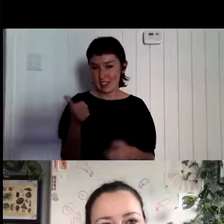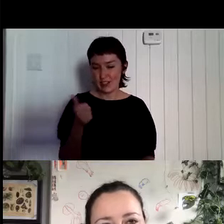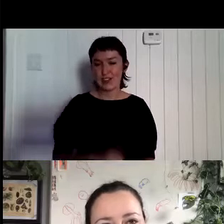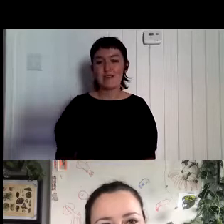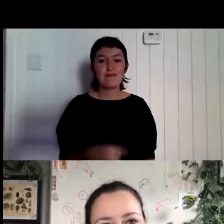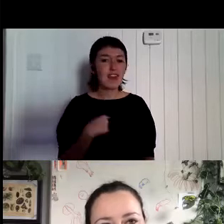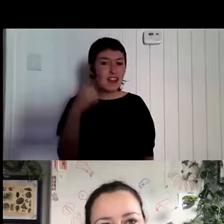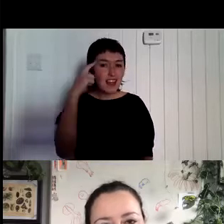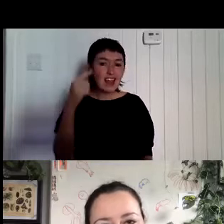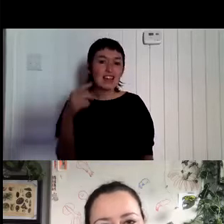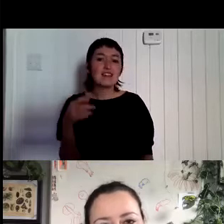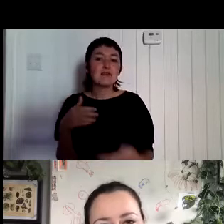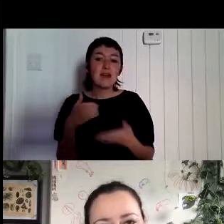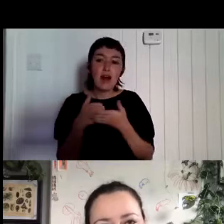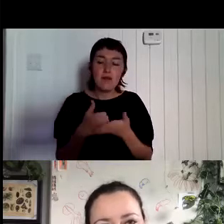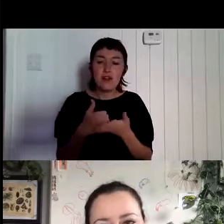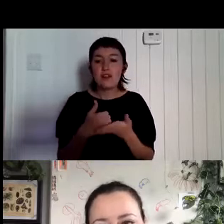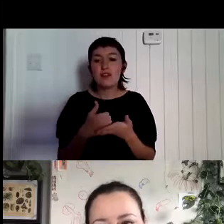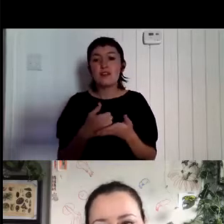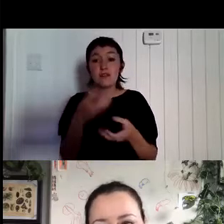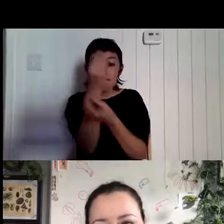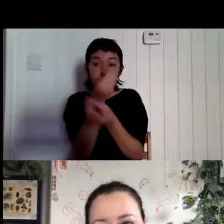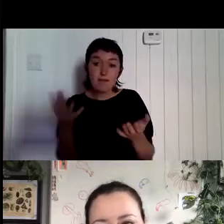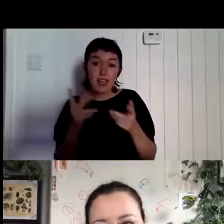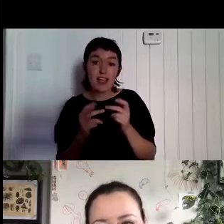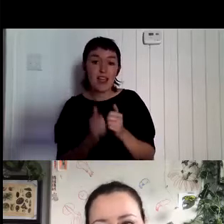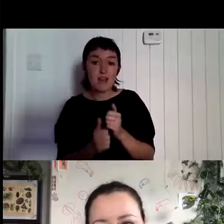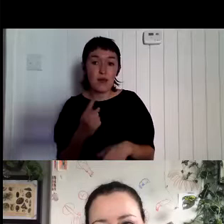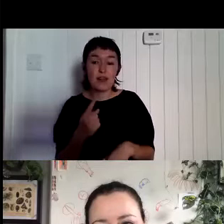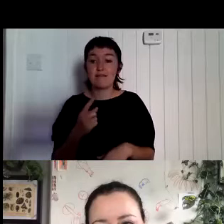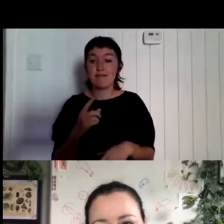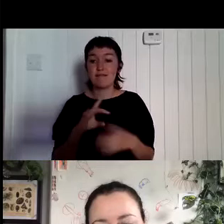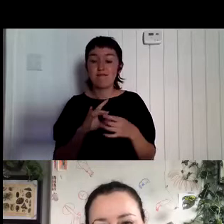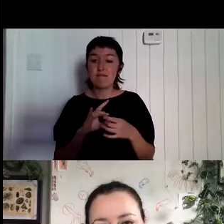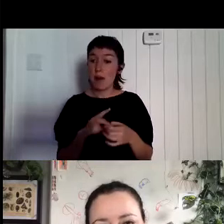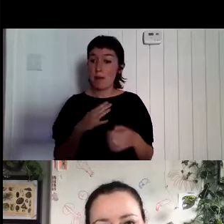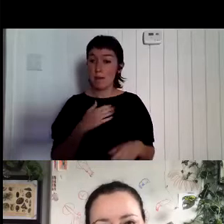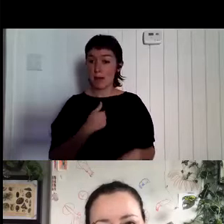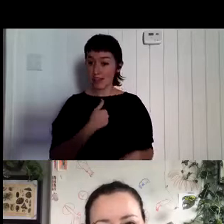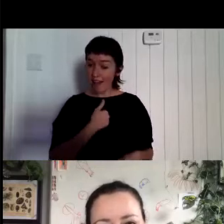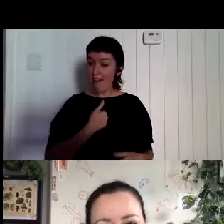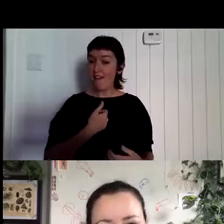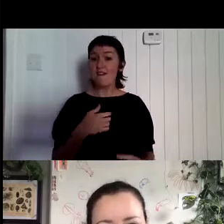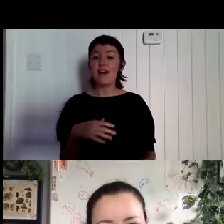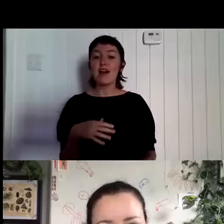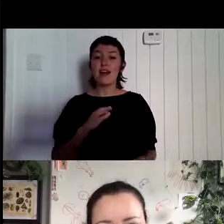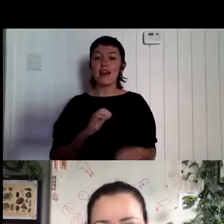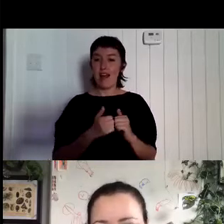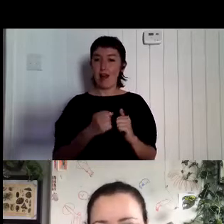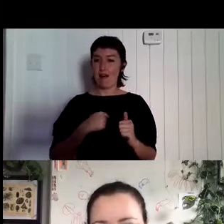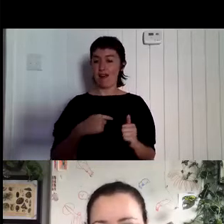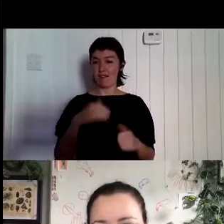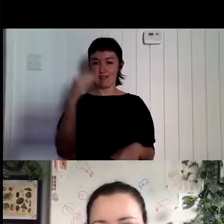to tell everybody a little bit more about myself and sort of what my area of neuroscience is. And this comes with a big caveat. You'll see the